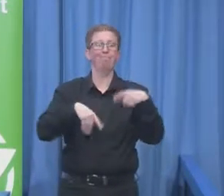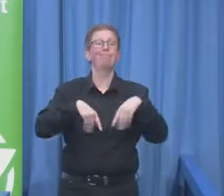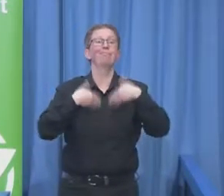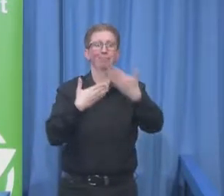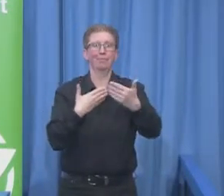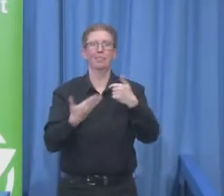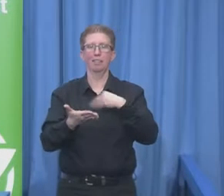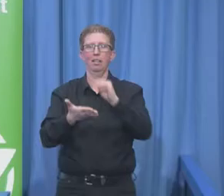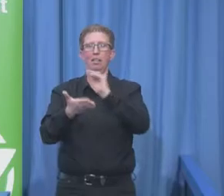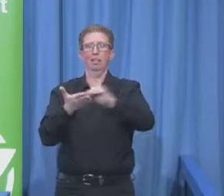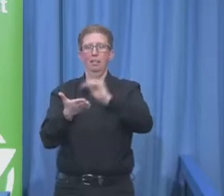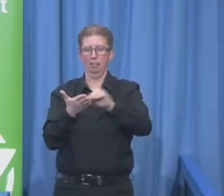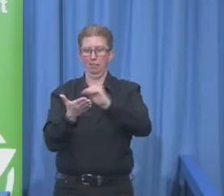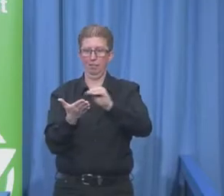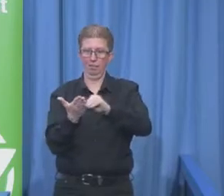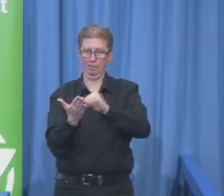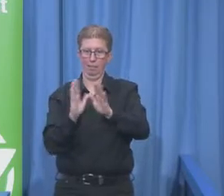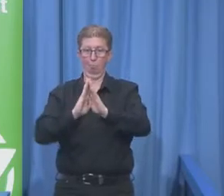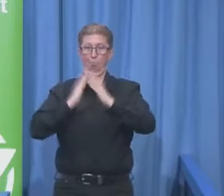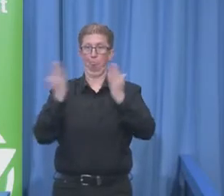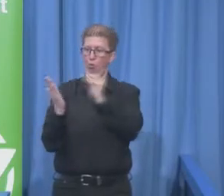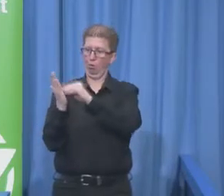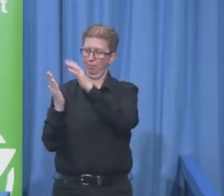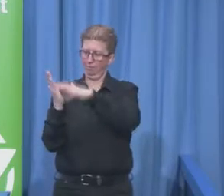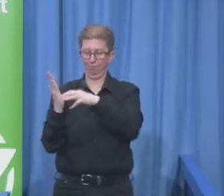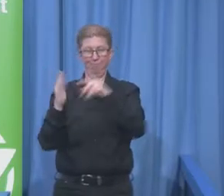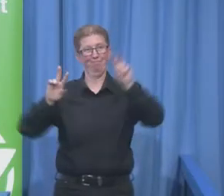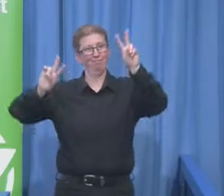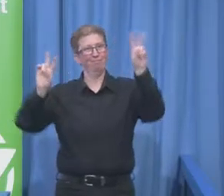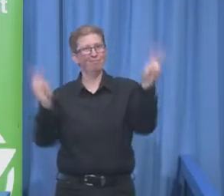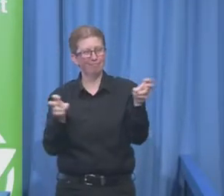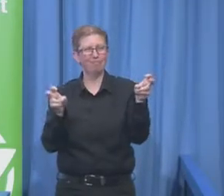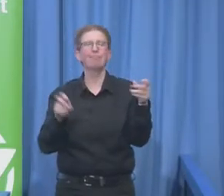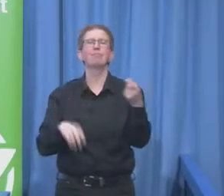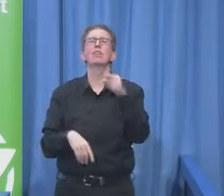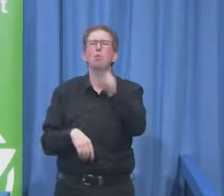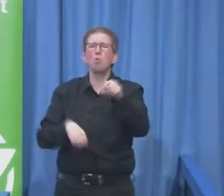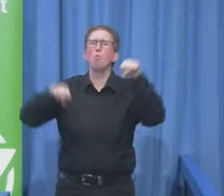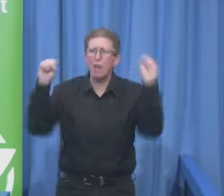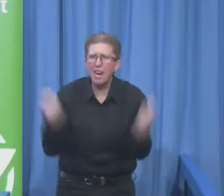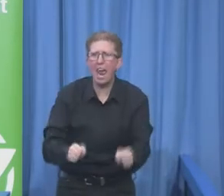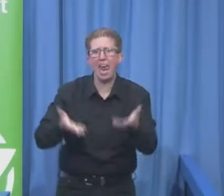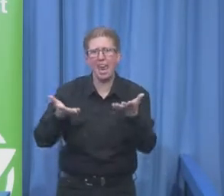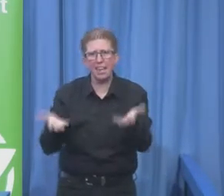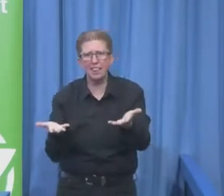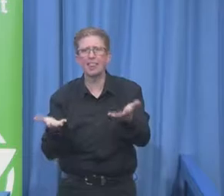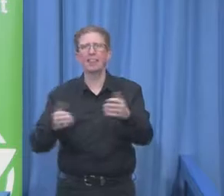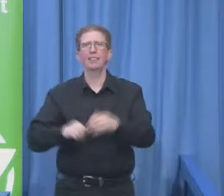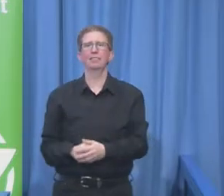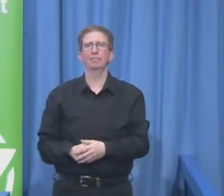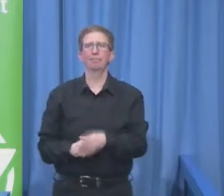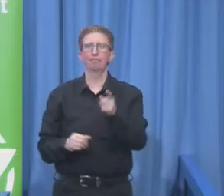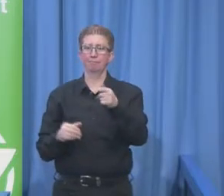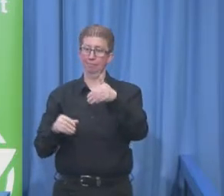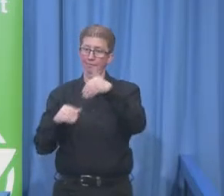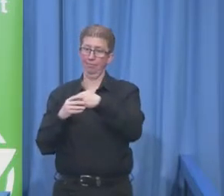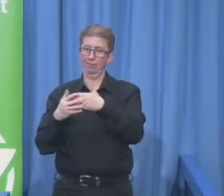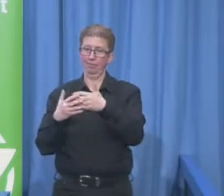Kindle. It's doing extremely well. And a lot of companies encourage me to do